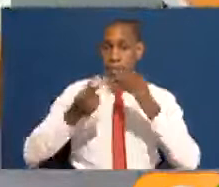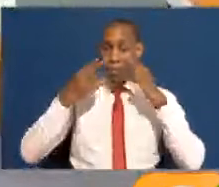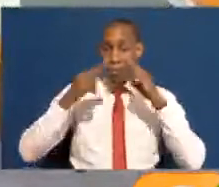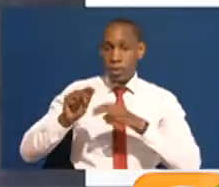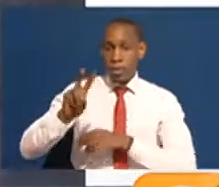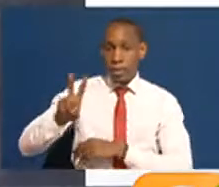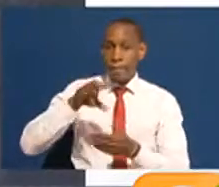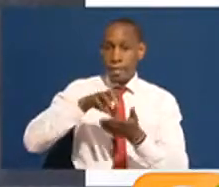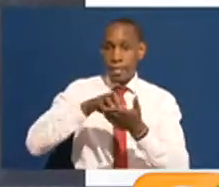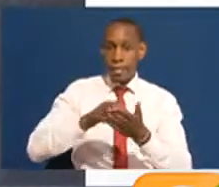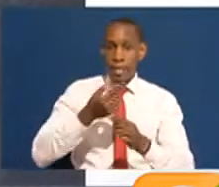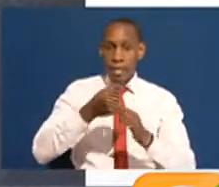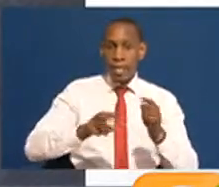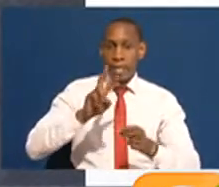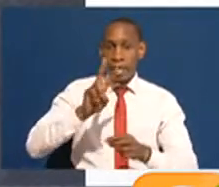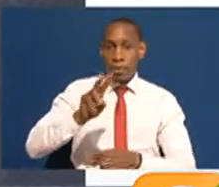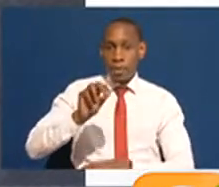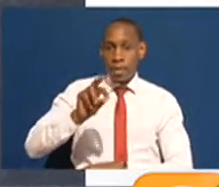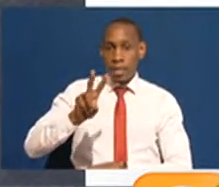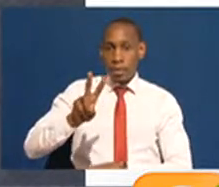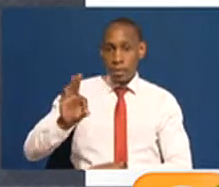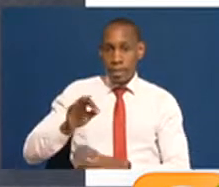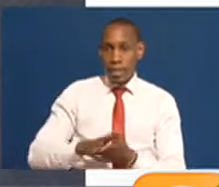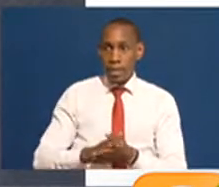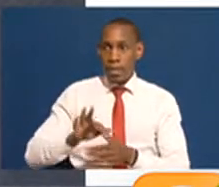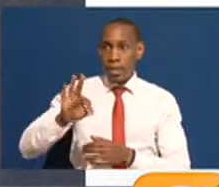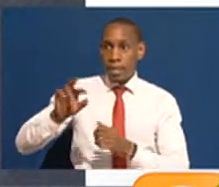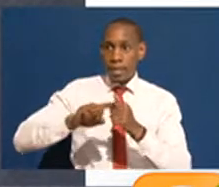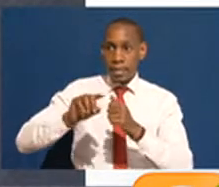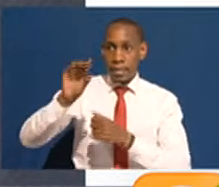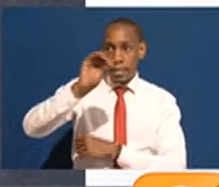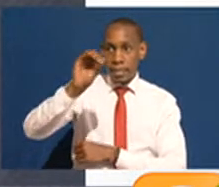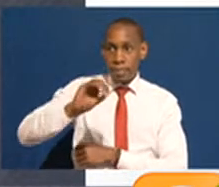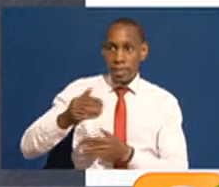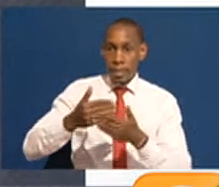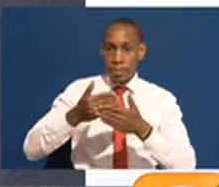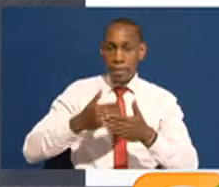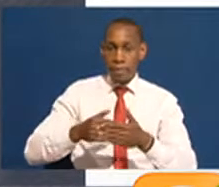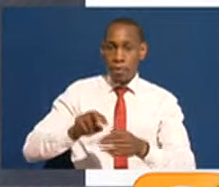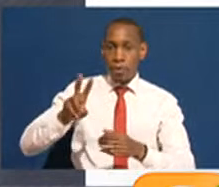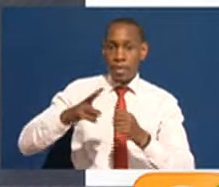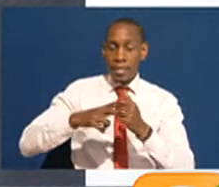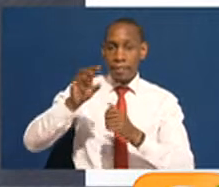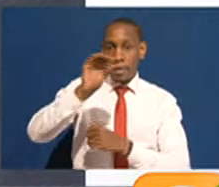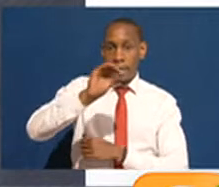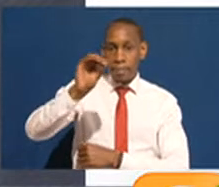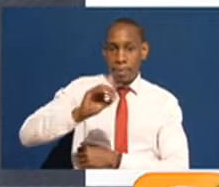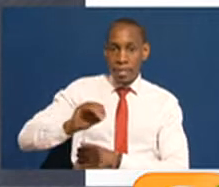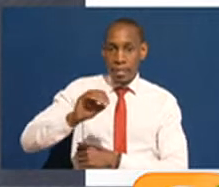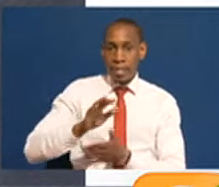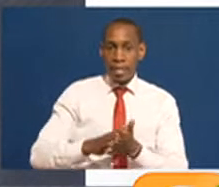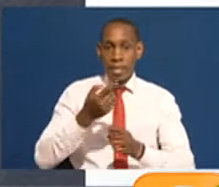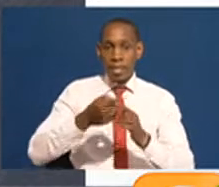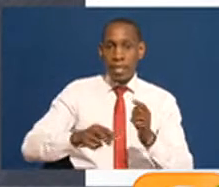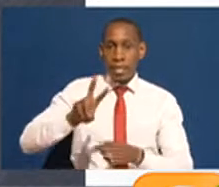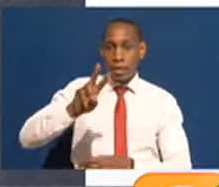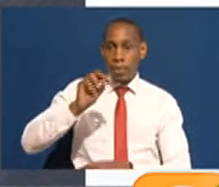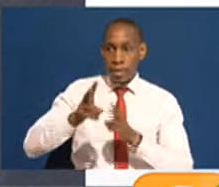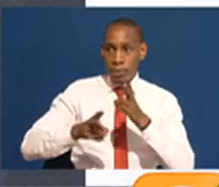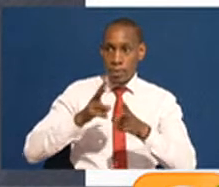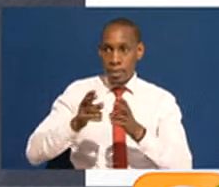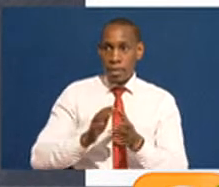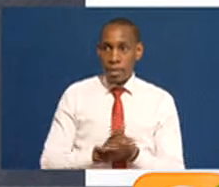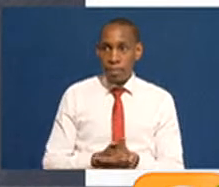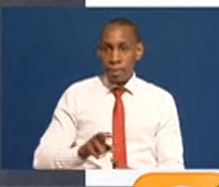TV stations in 2023 at 36%, up from 27% in